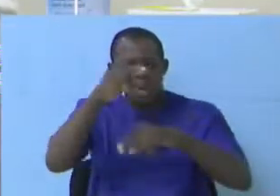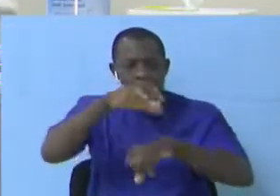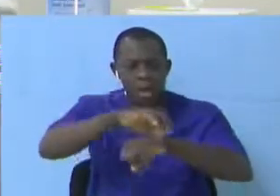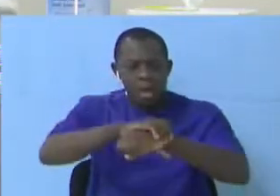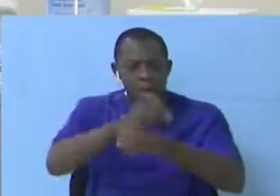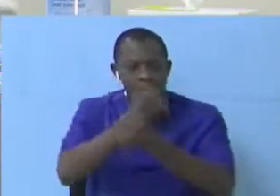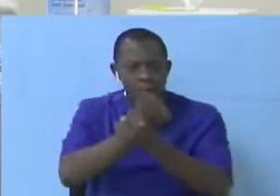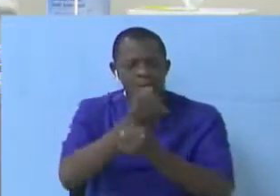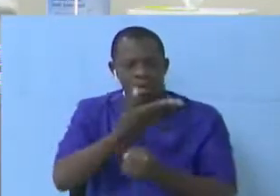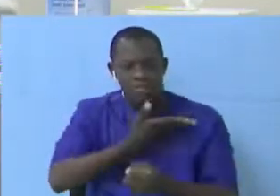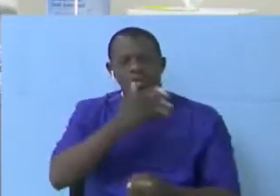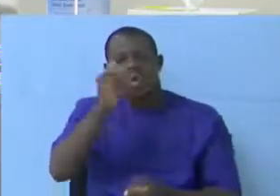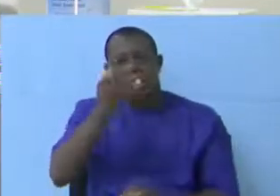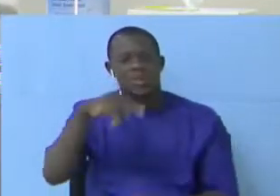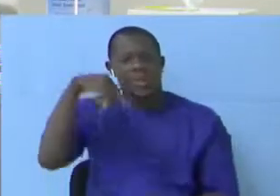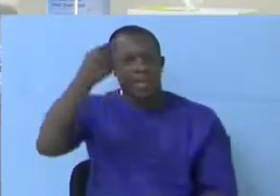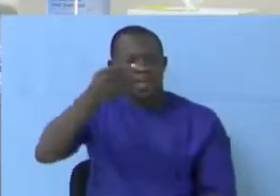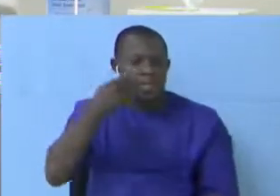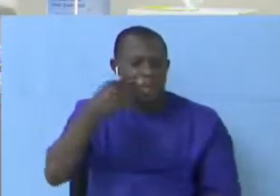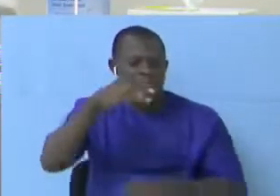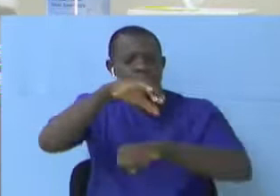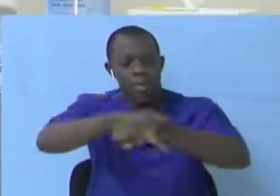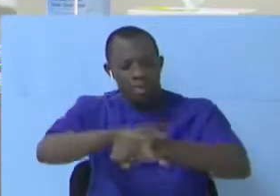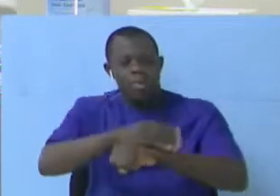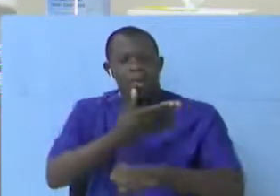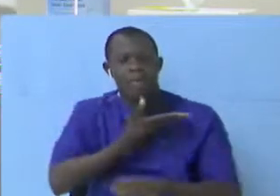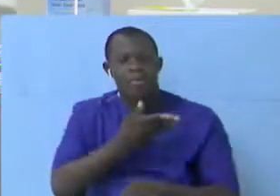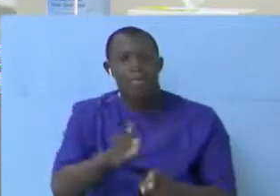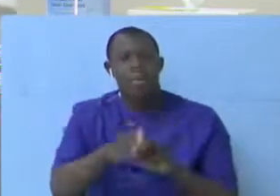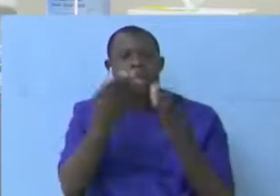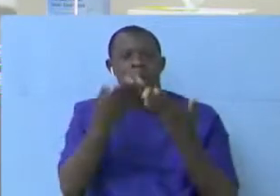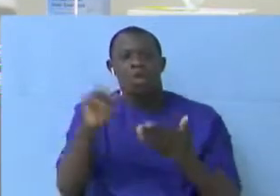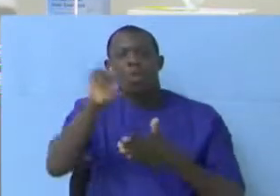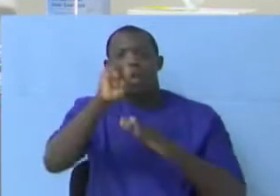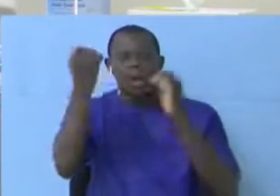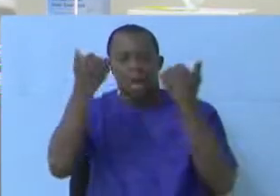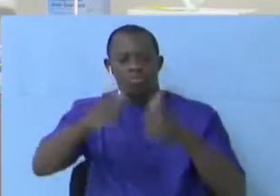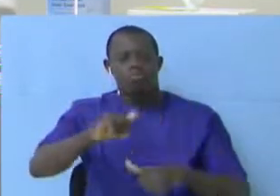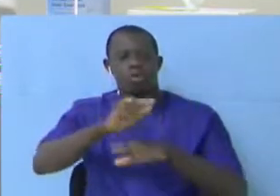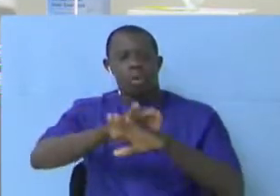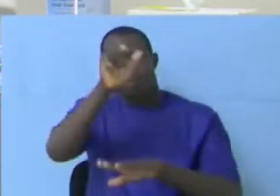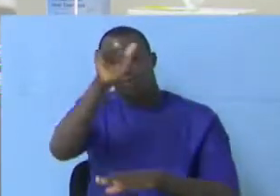Yes, the following day Buba was captured. And what happened to him?